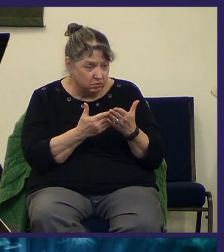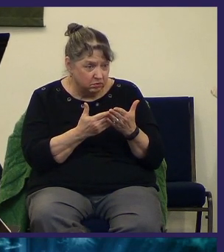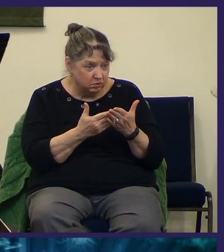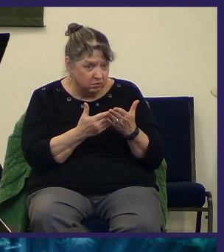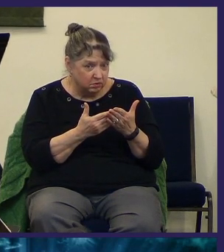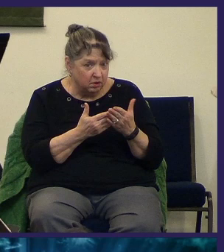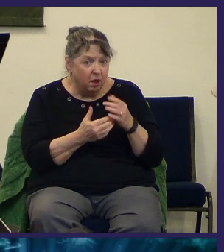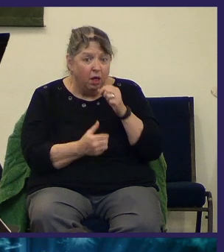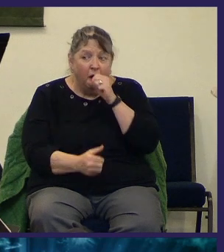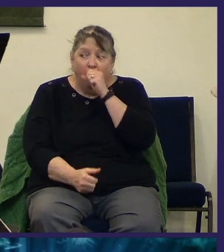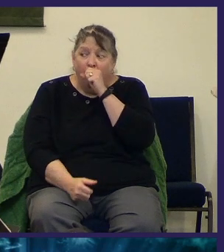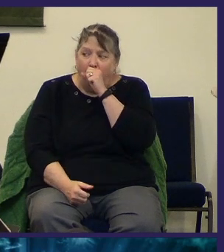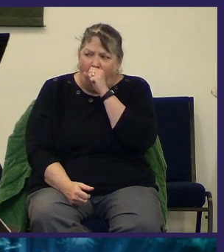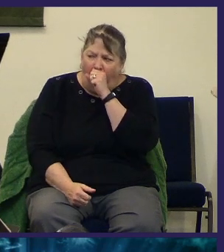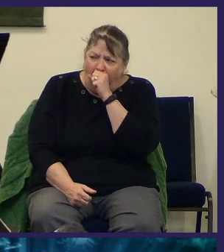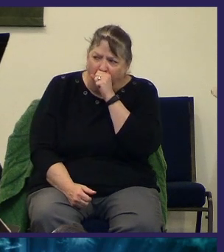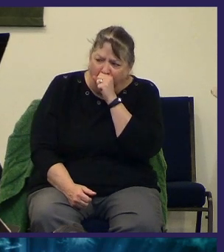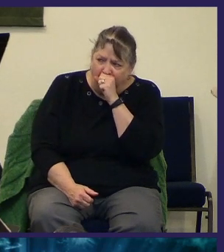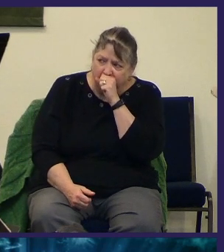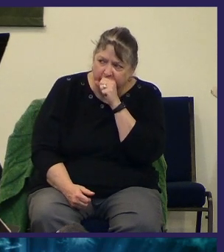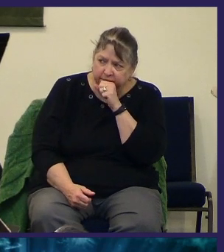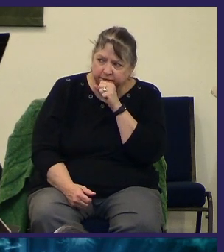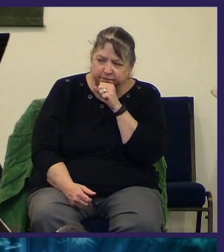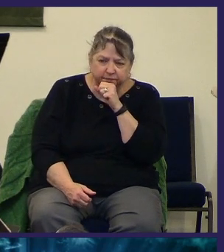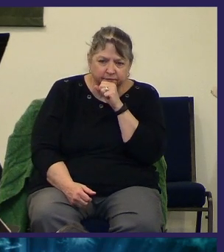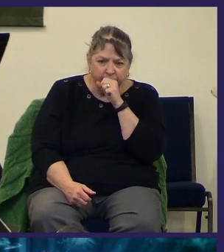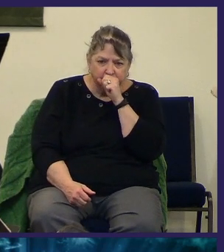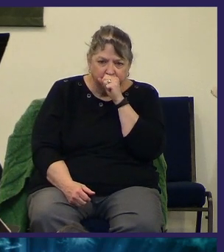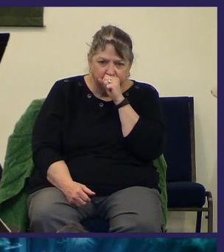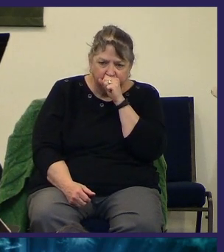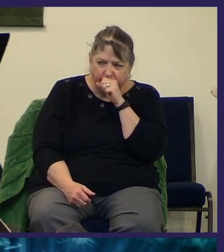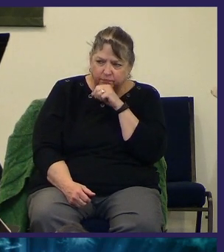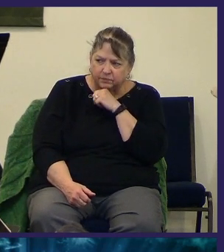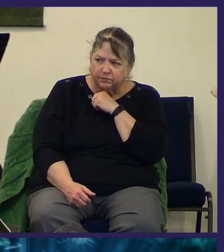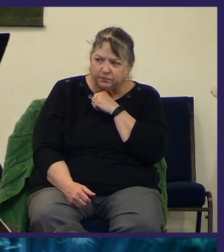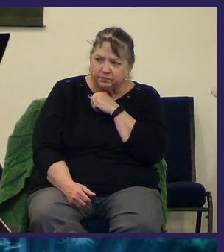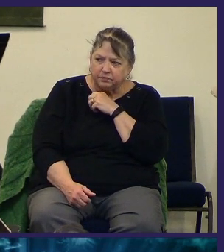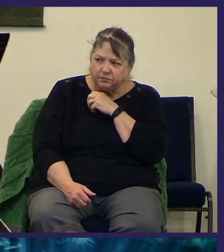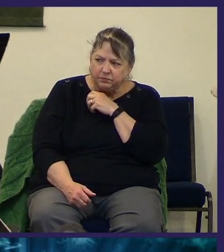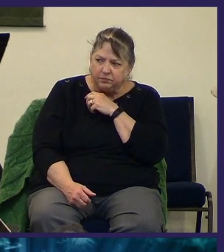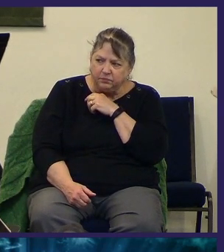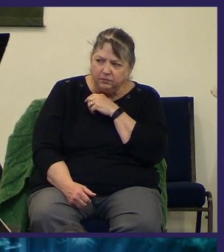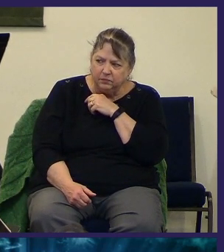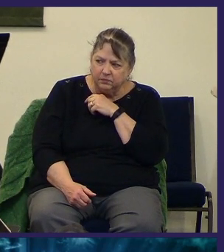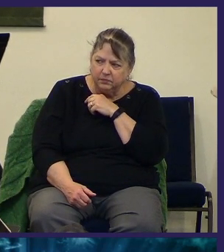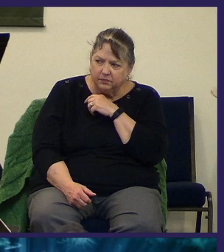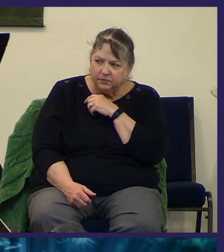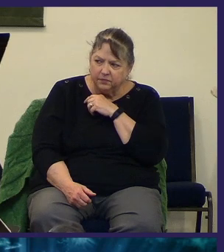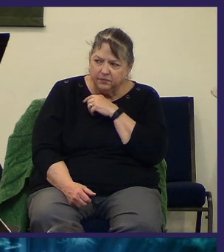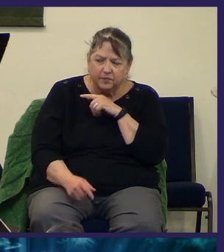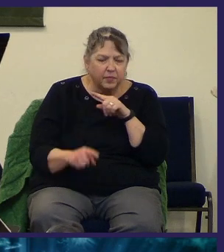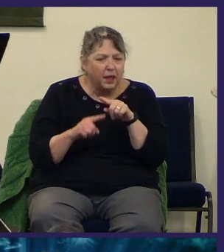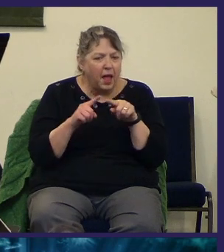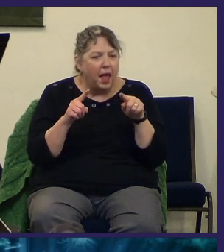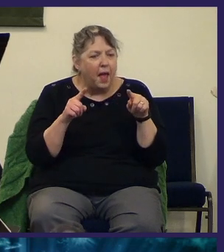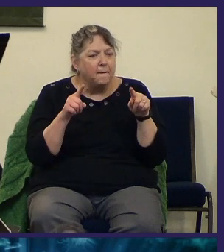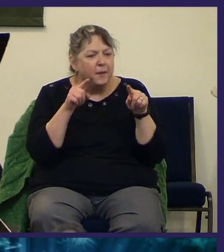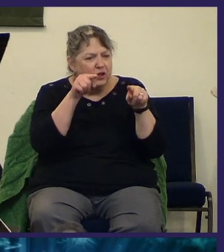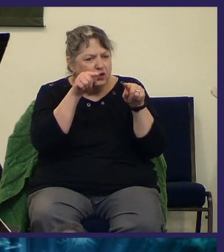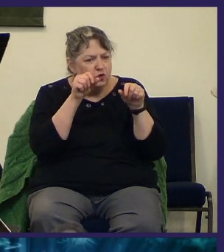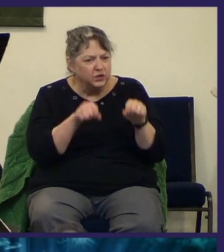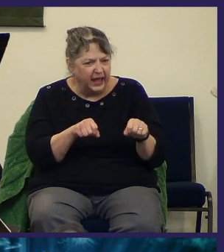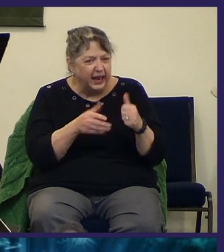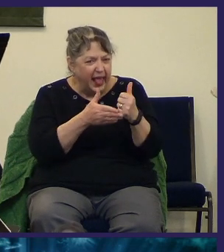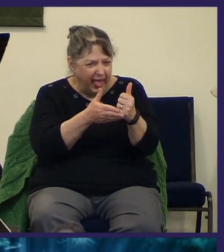only difference is the little emblem isn't on the bottom of the of the new testament but it's the same it's the same